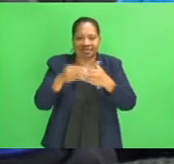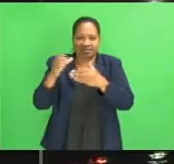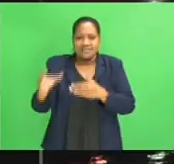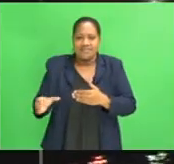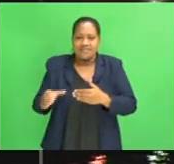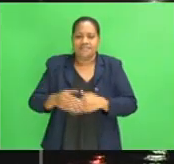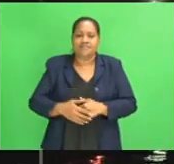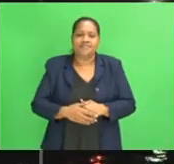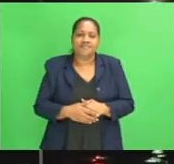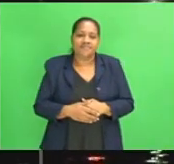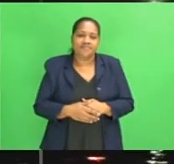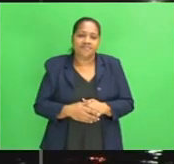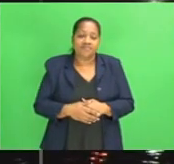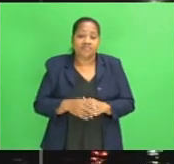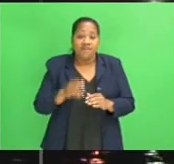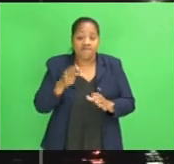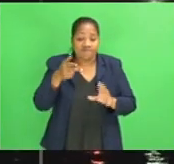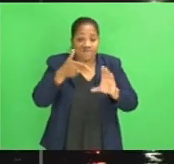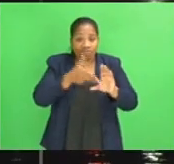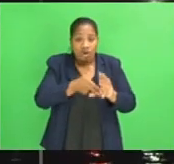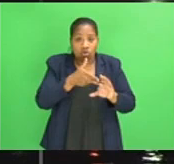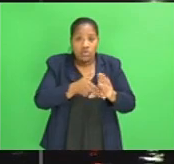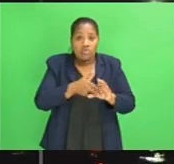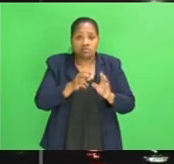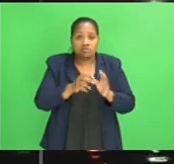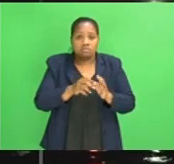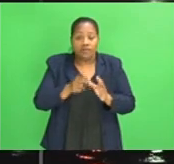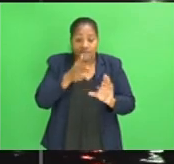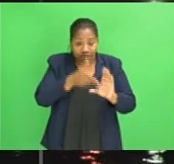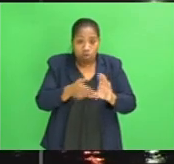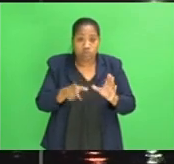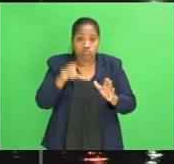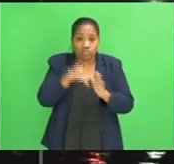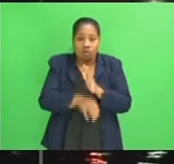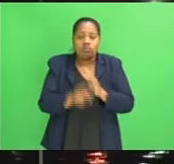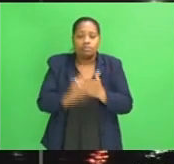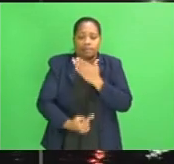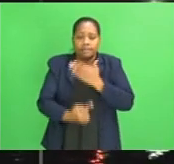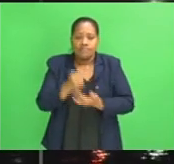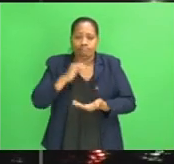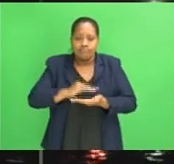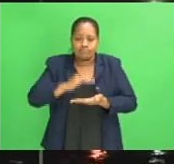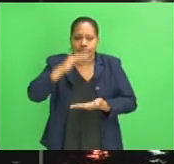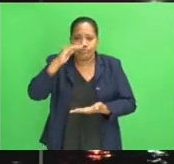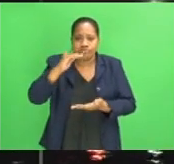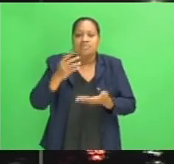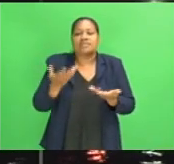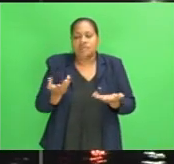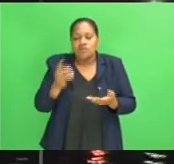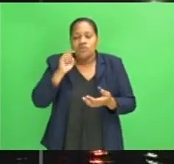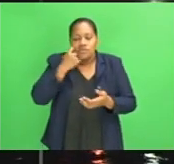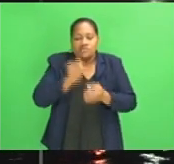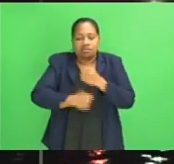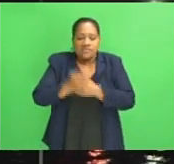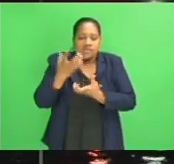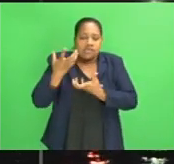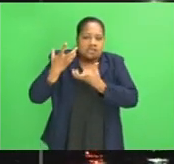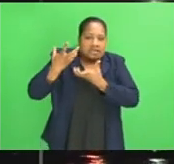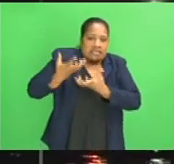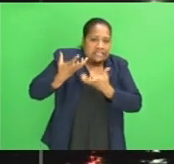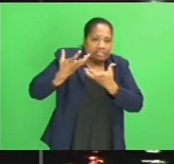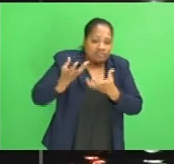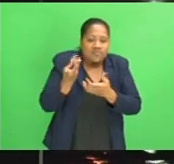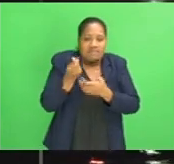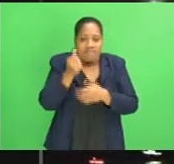News. Fuel price increases effective midnight will be an additional financial burden for some Fijians, especially those in the